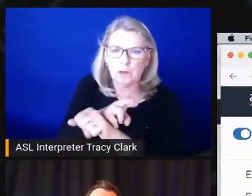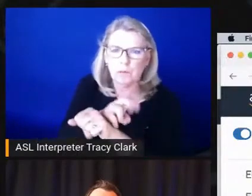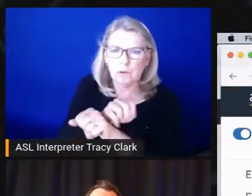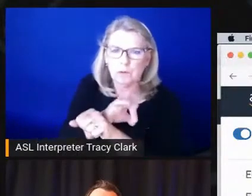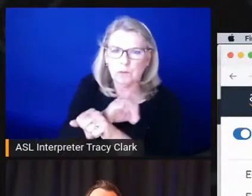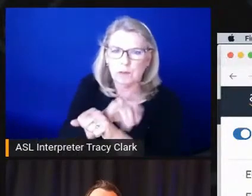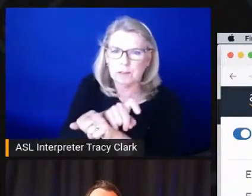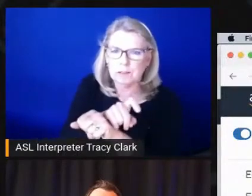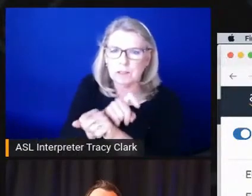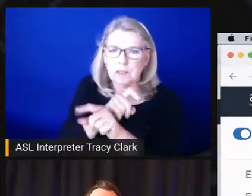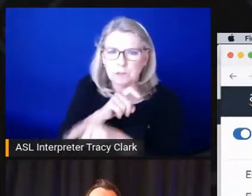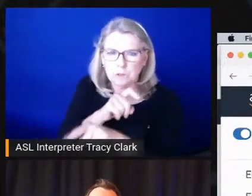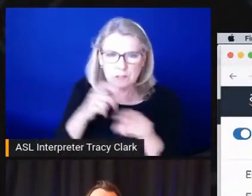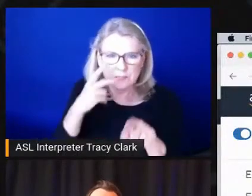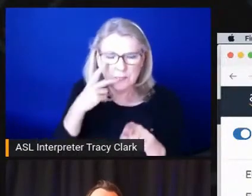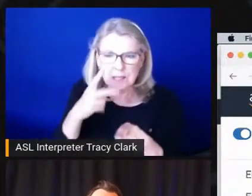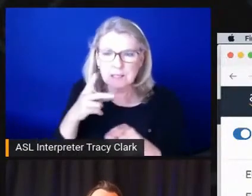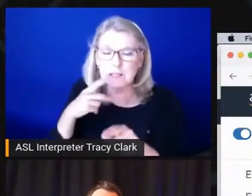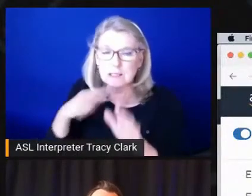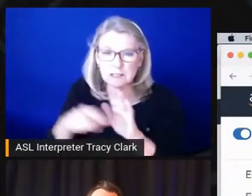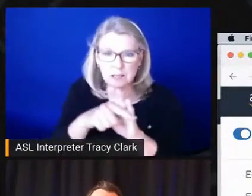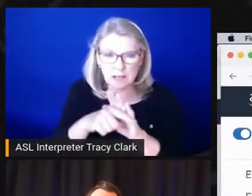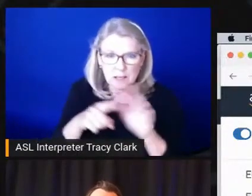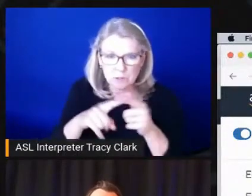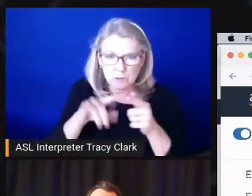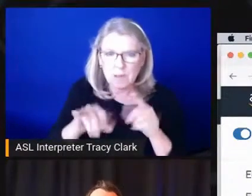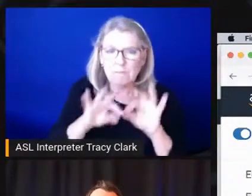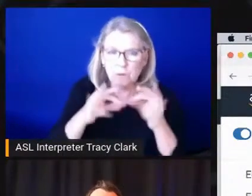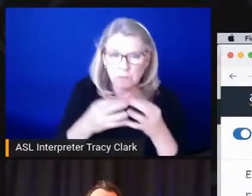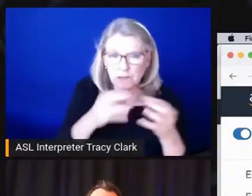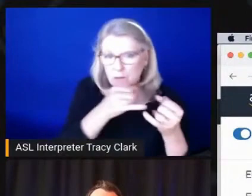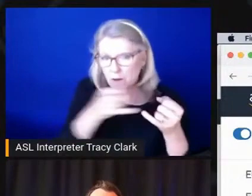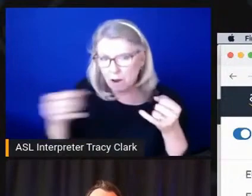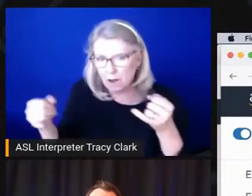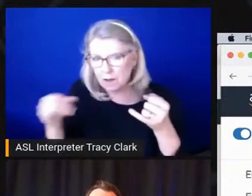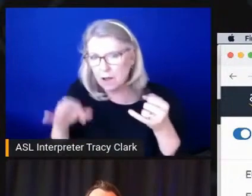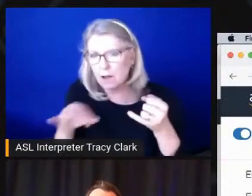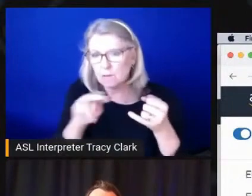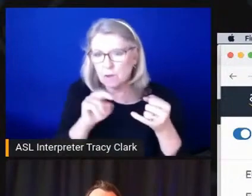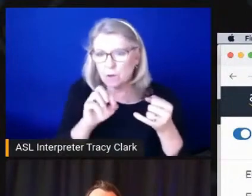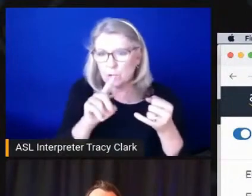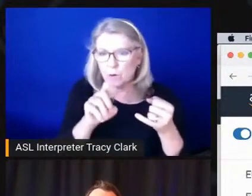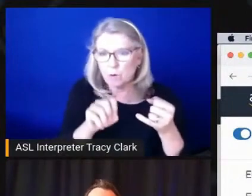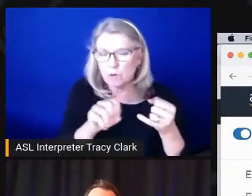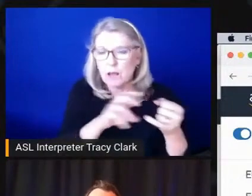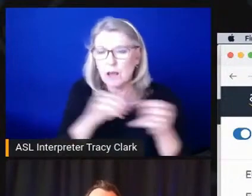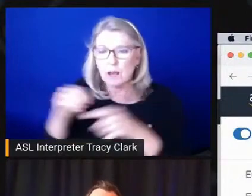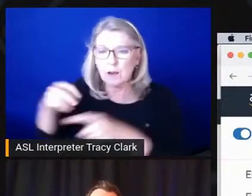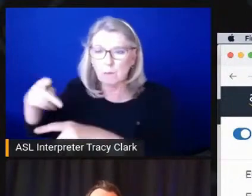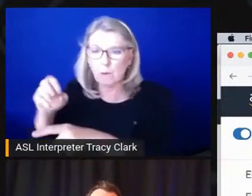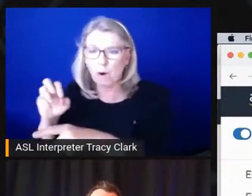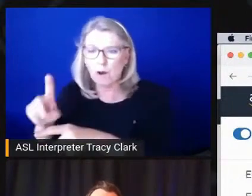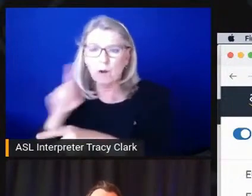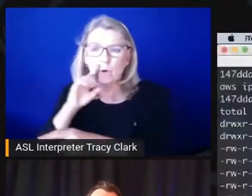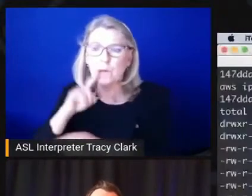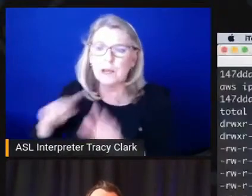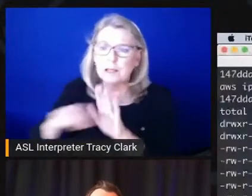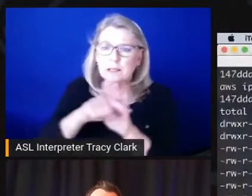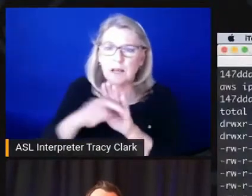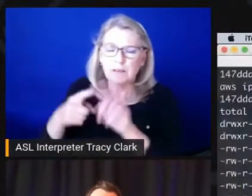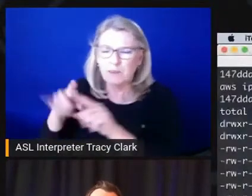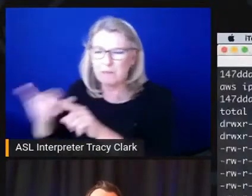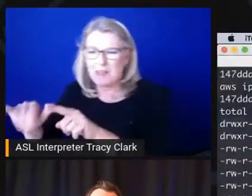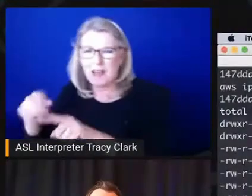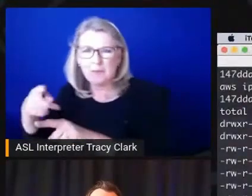ENI of a node, and the pods will be assigned addresses from this prefix. So let's jump on